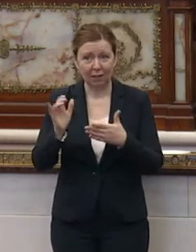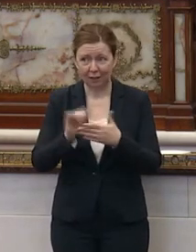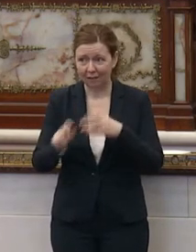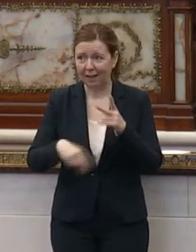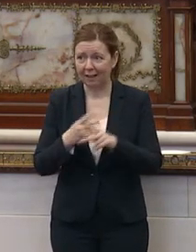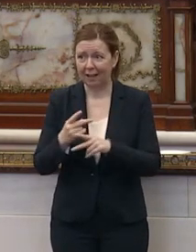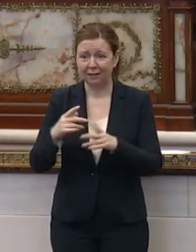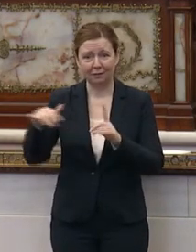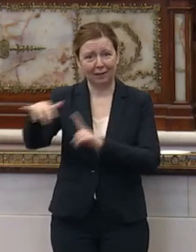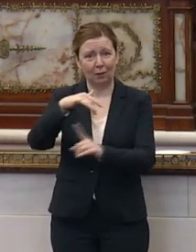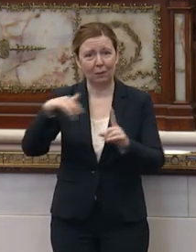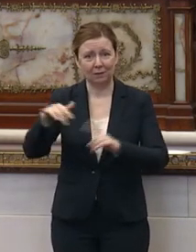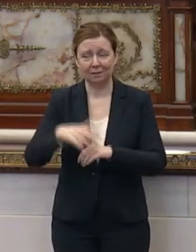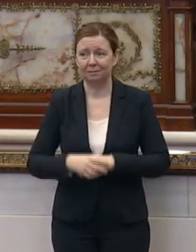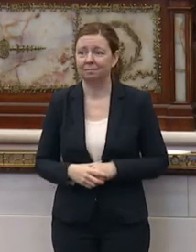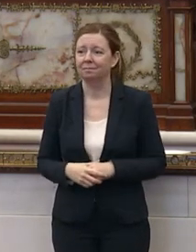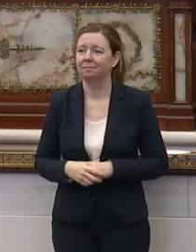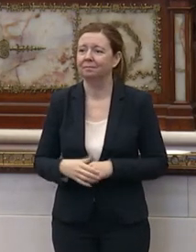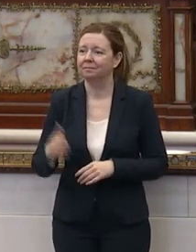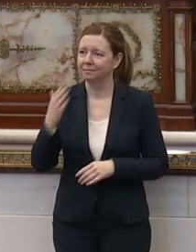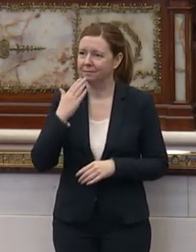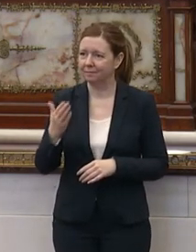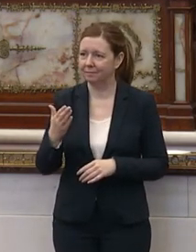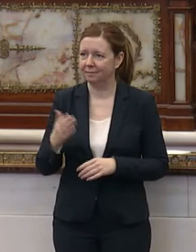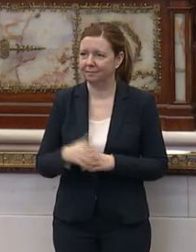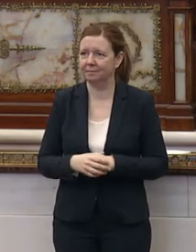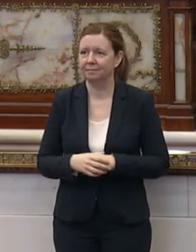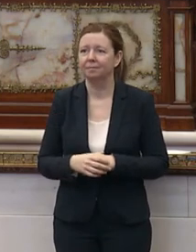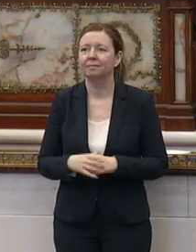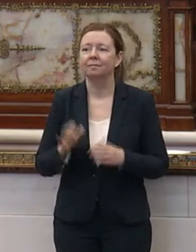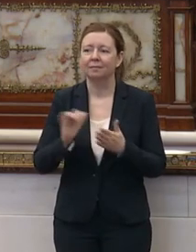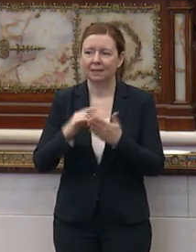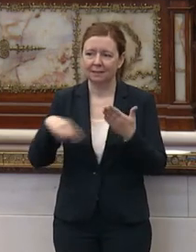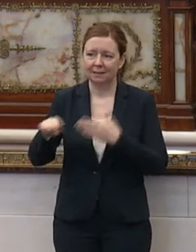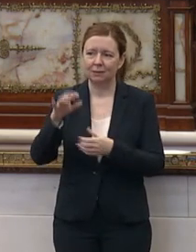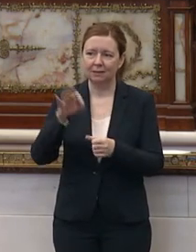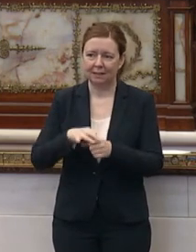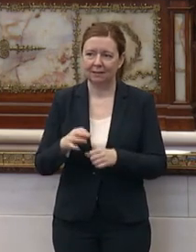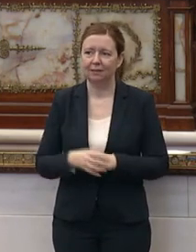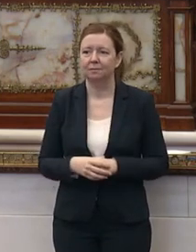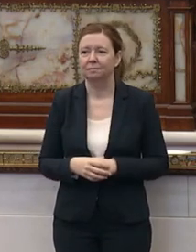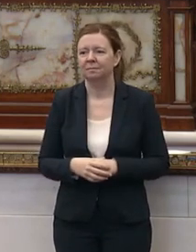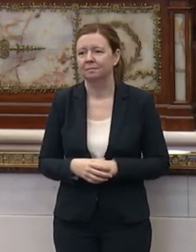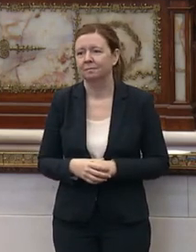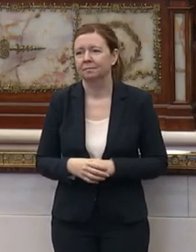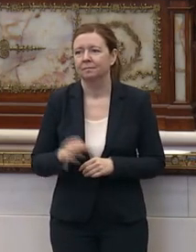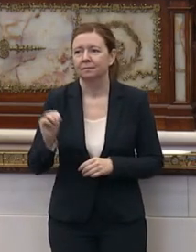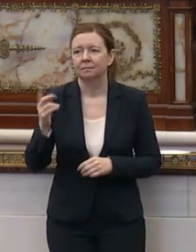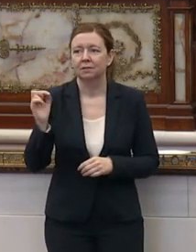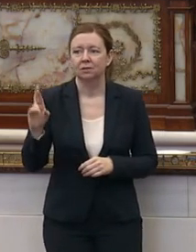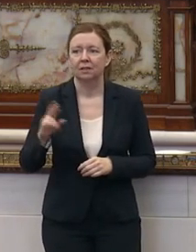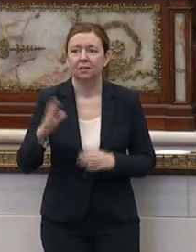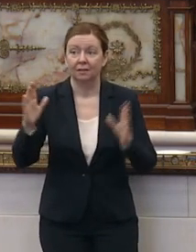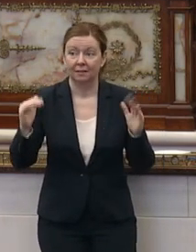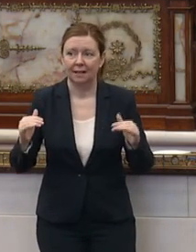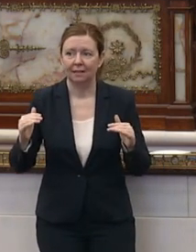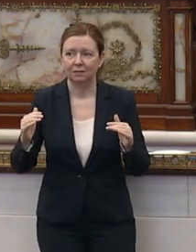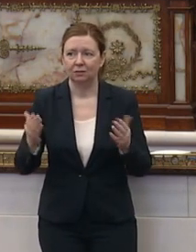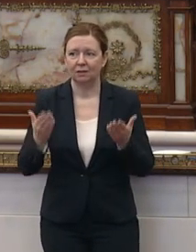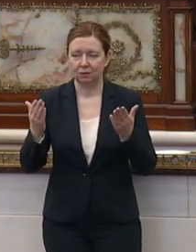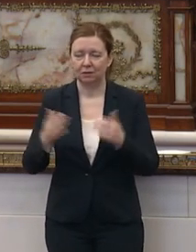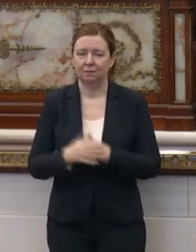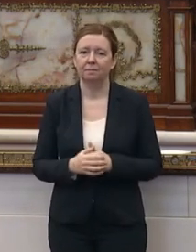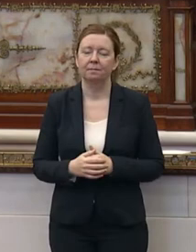of ethos. Thank you. That will be next week's calendar. Mr. Decker, the next